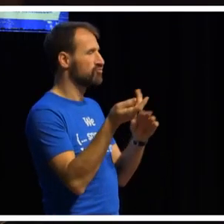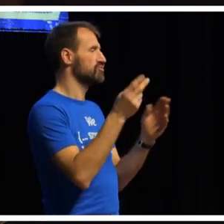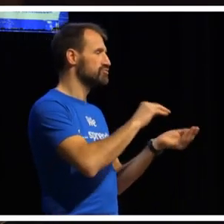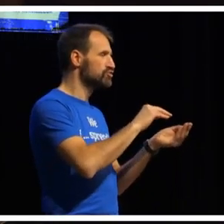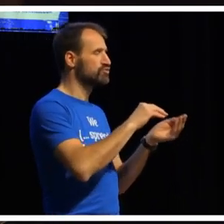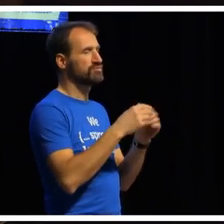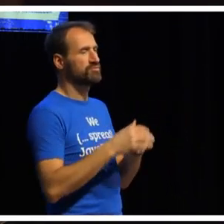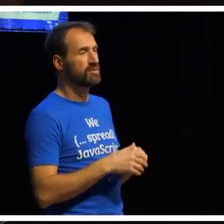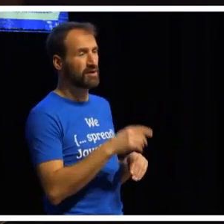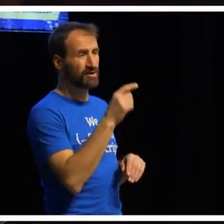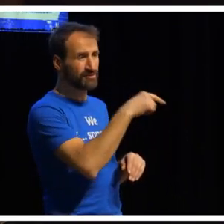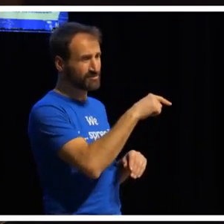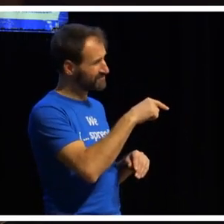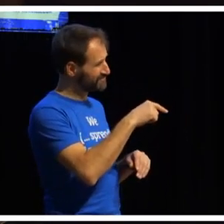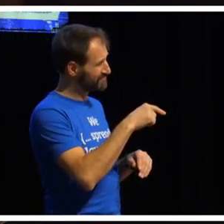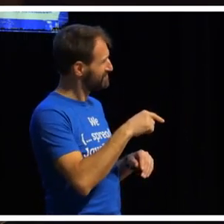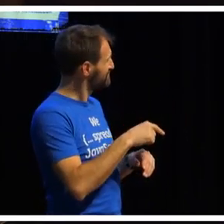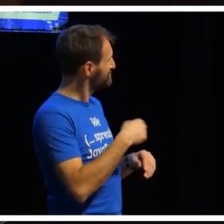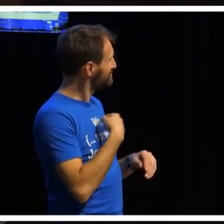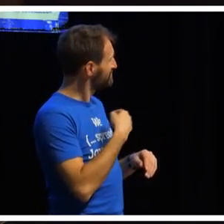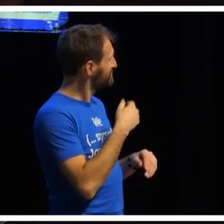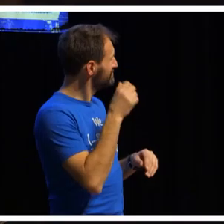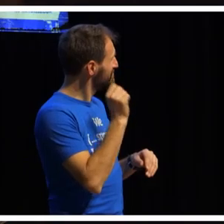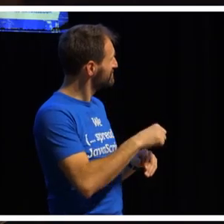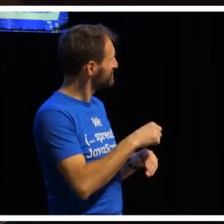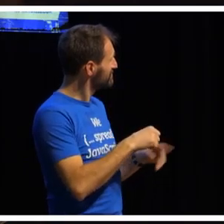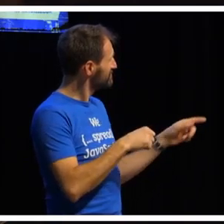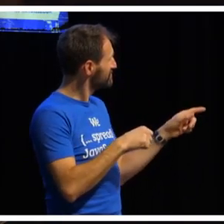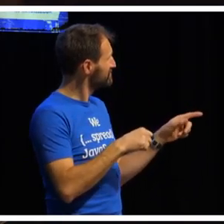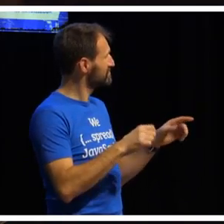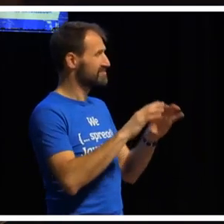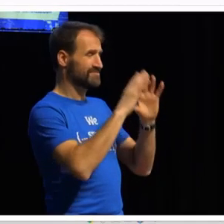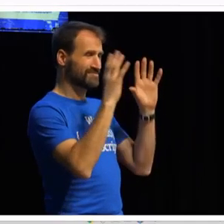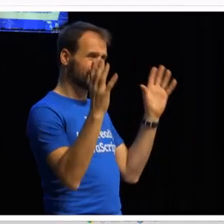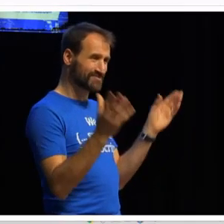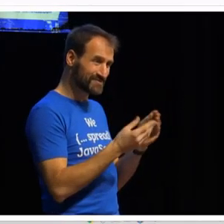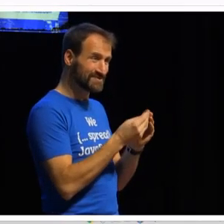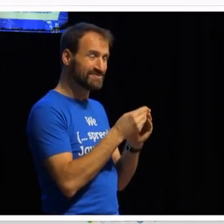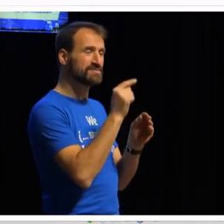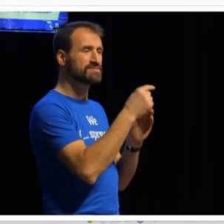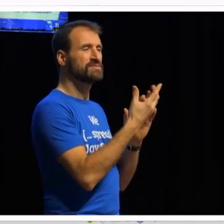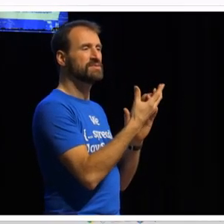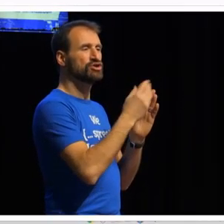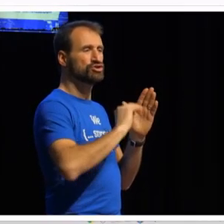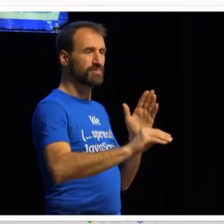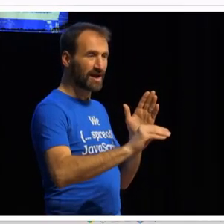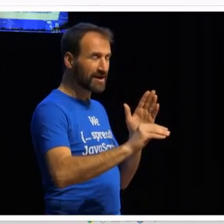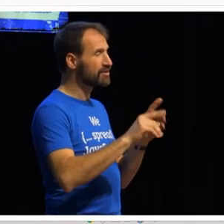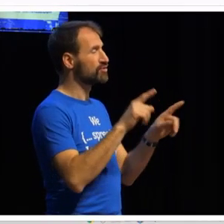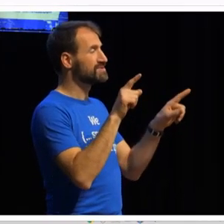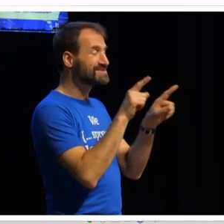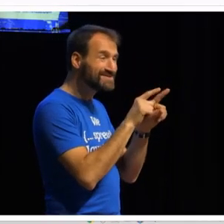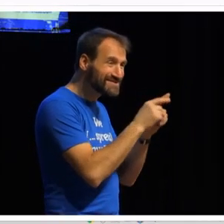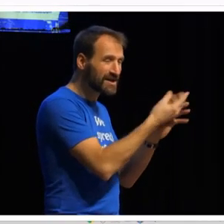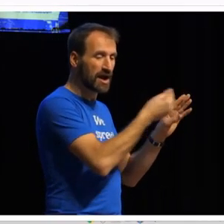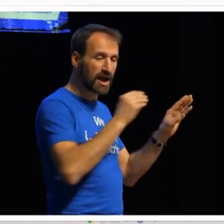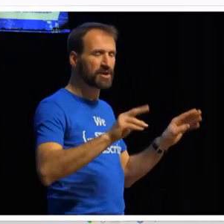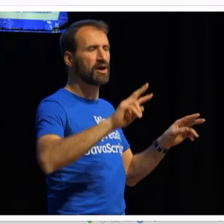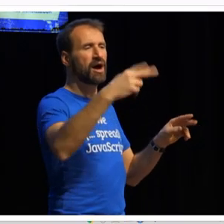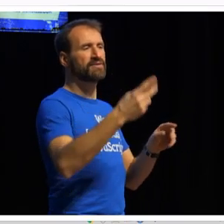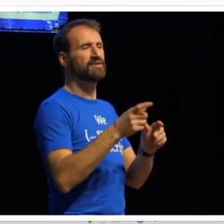completely without the PC. I could save this, plug it into an external power source, and it would keep doing exactly the same thing that it's currently doing.